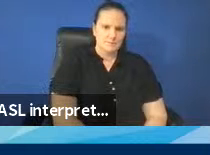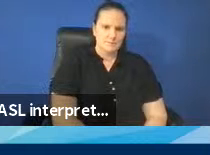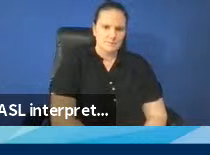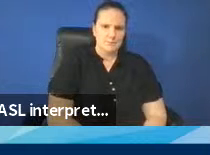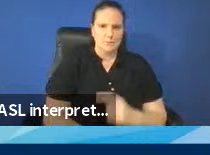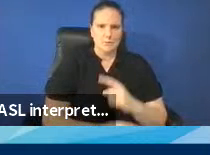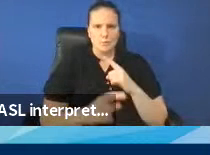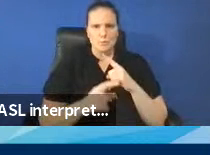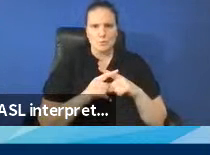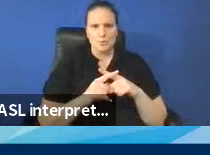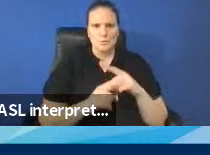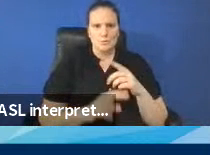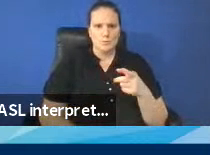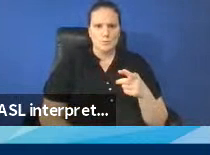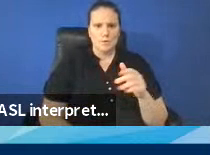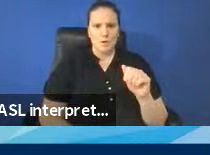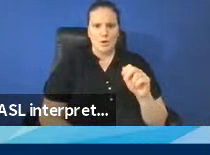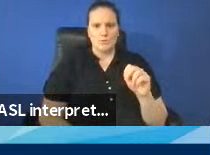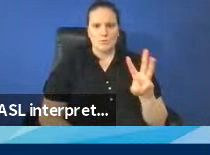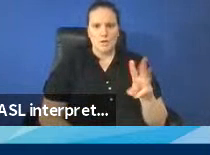And then Andre.